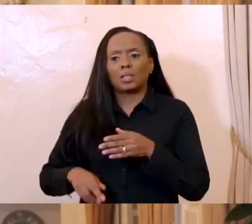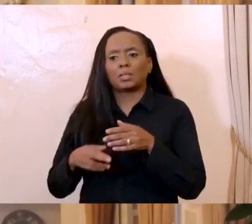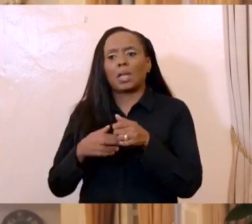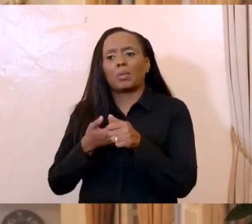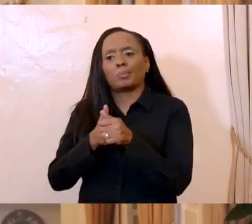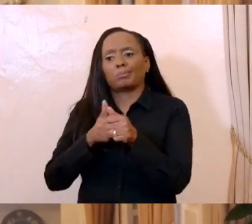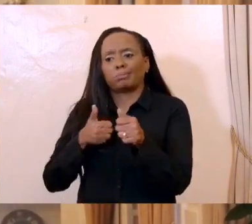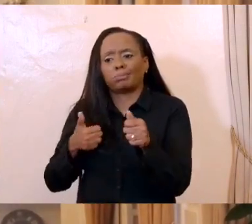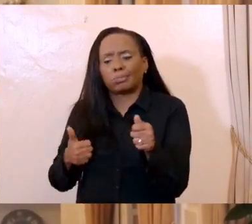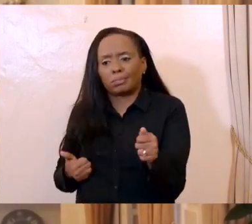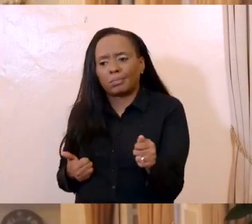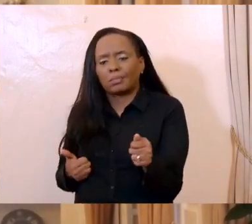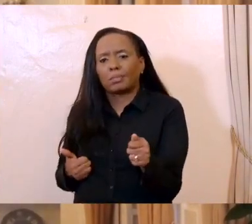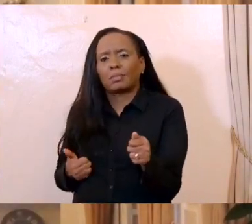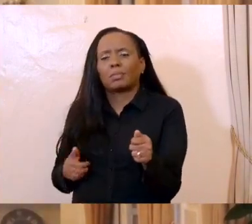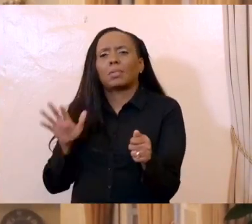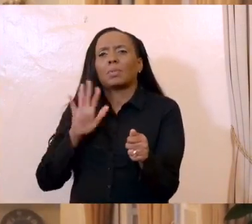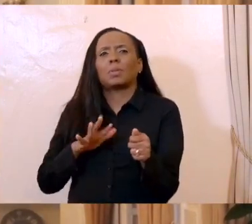believe,